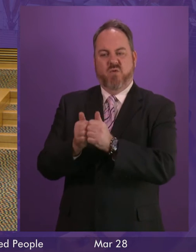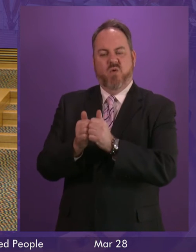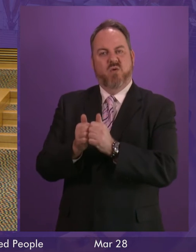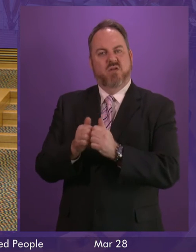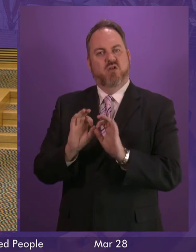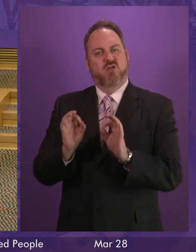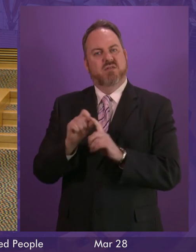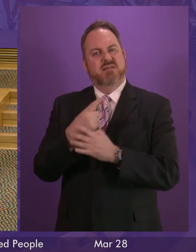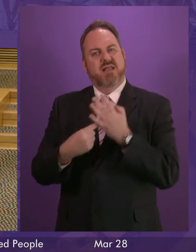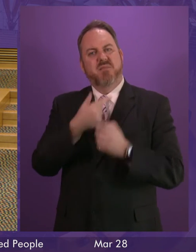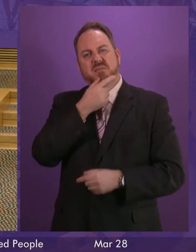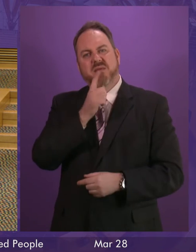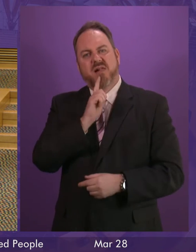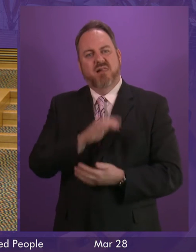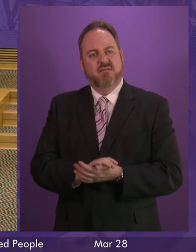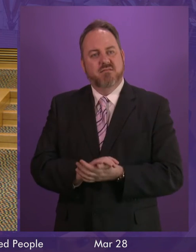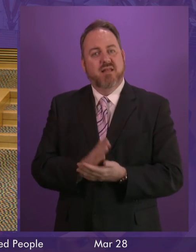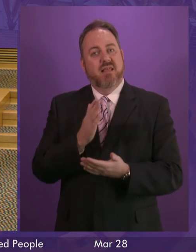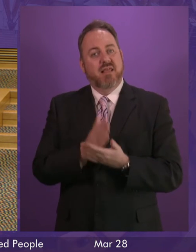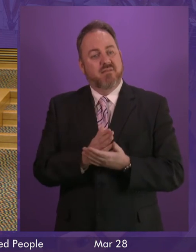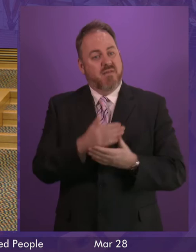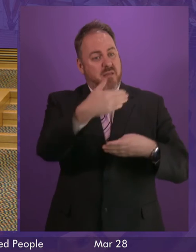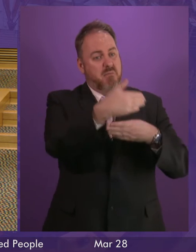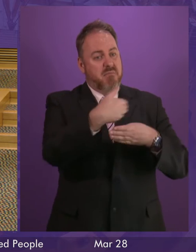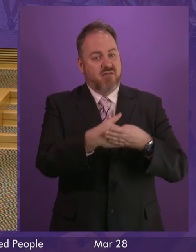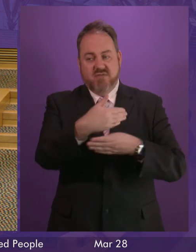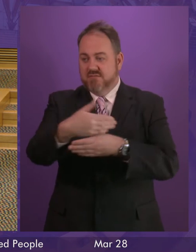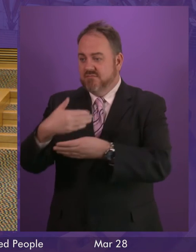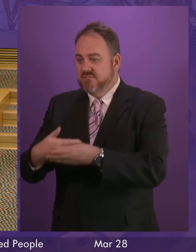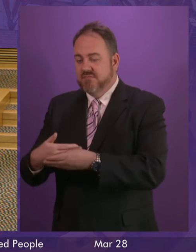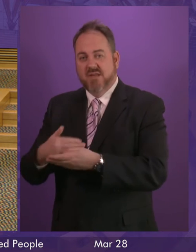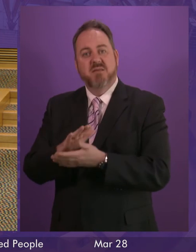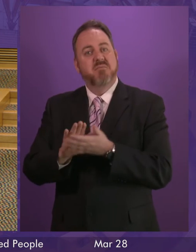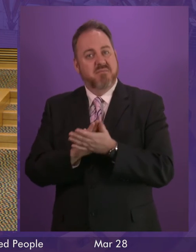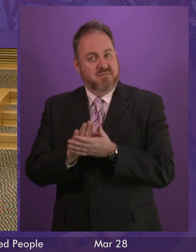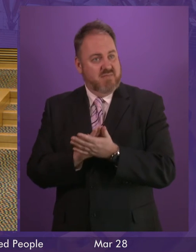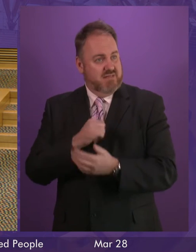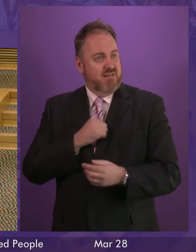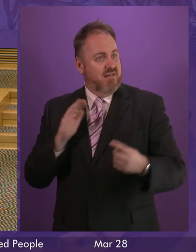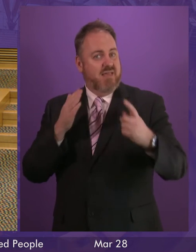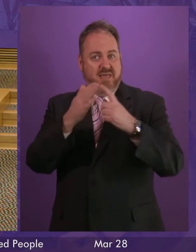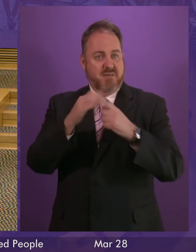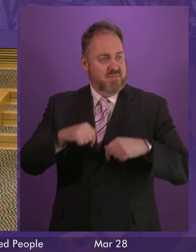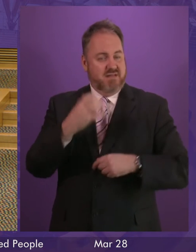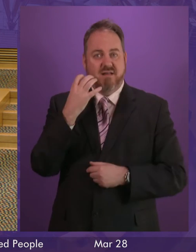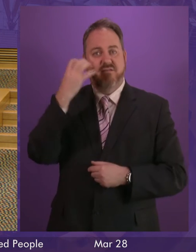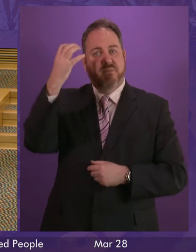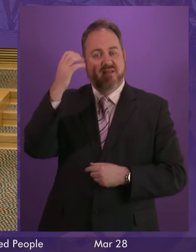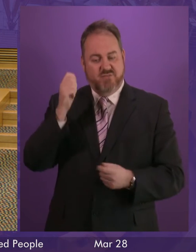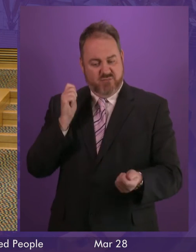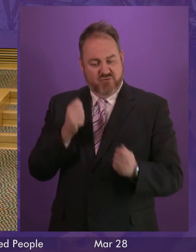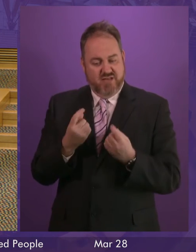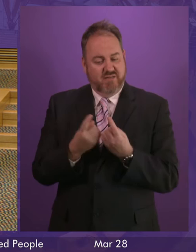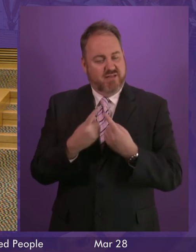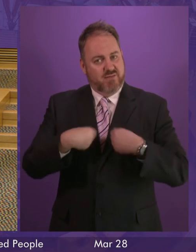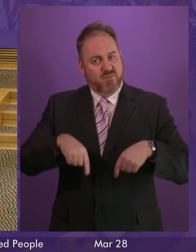people. Removing these barriers and achieving equality of opportunity is the change this government wants for Scotland and this must be a genuine